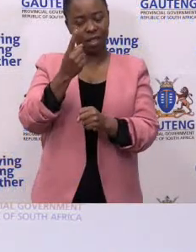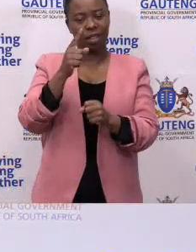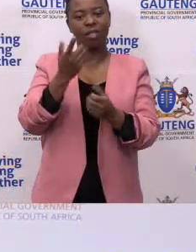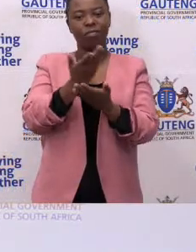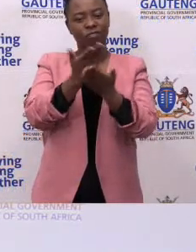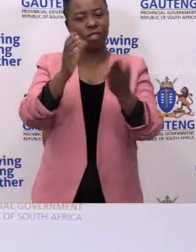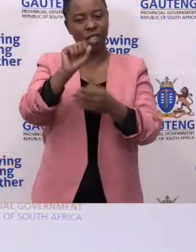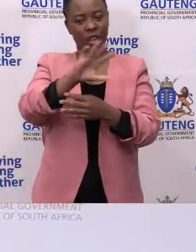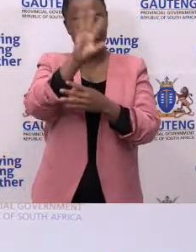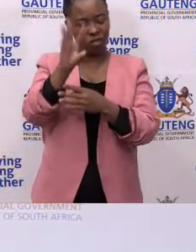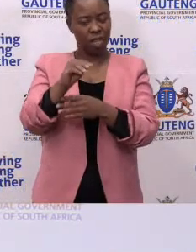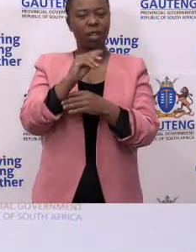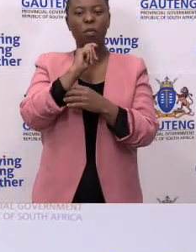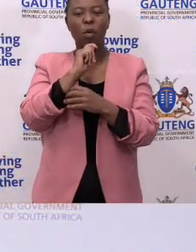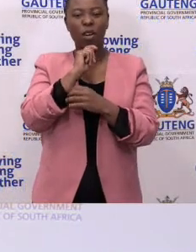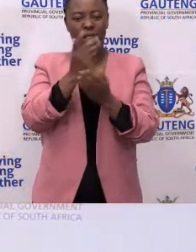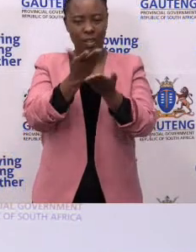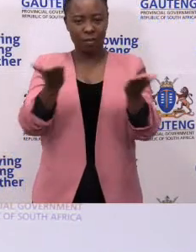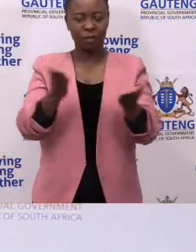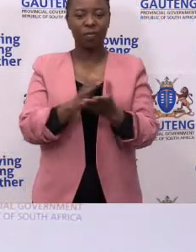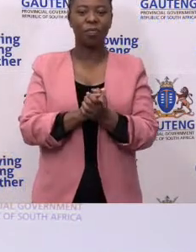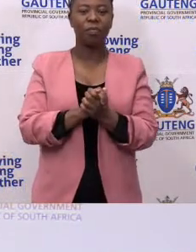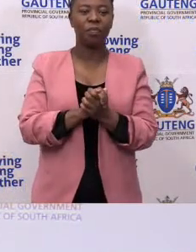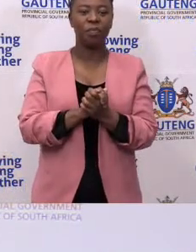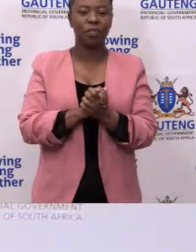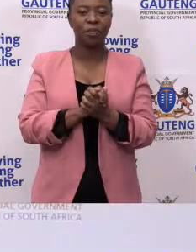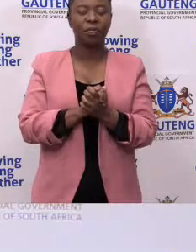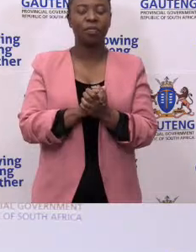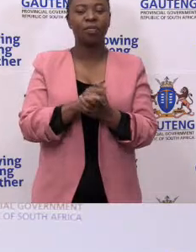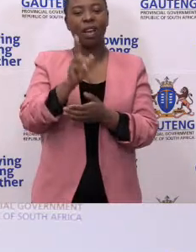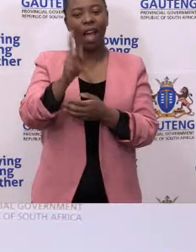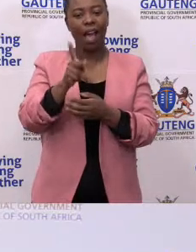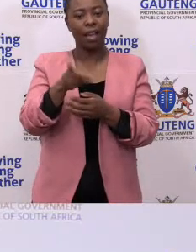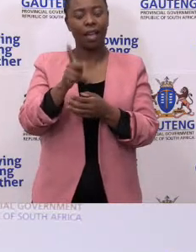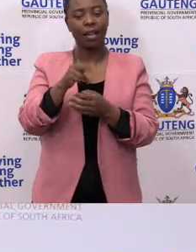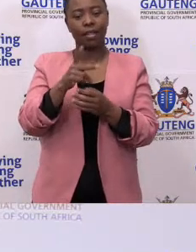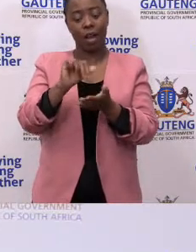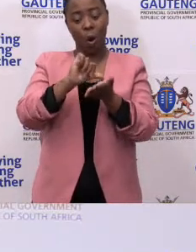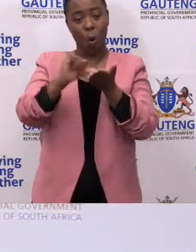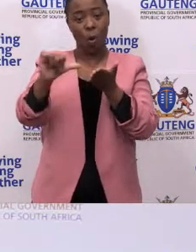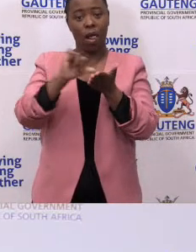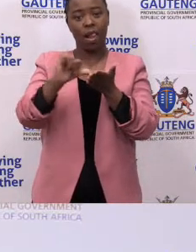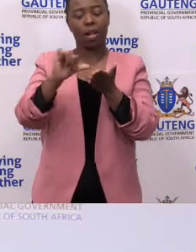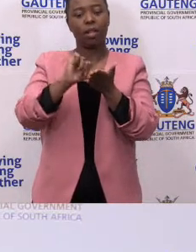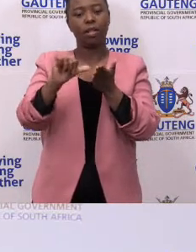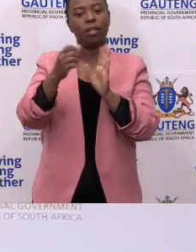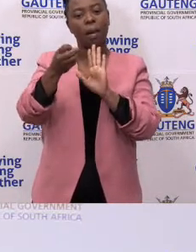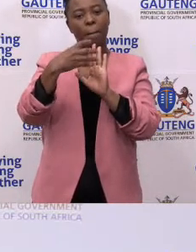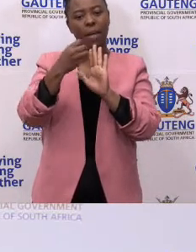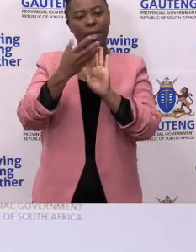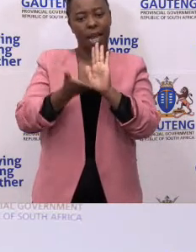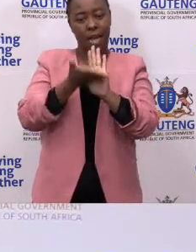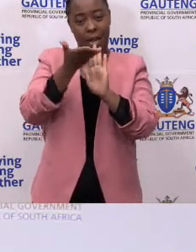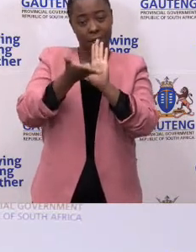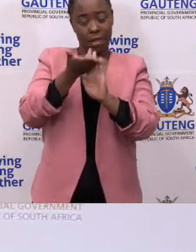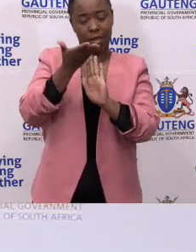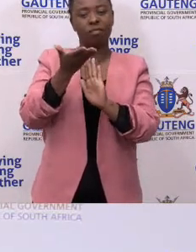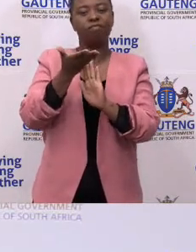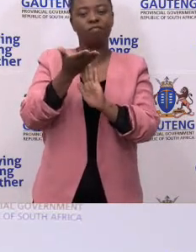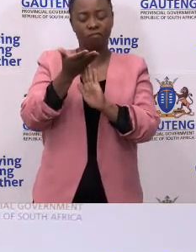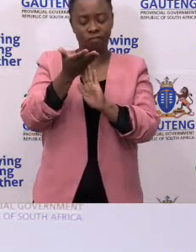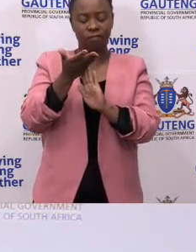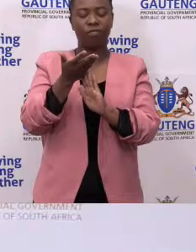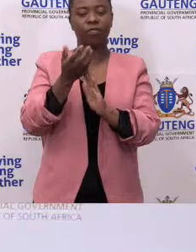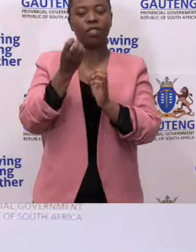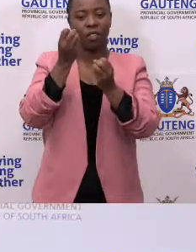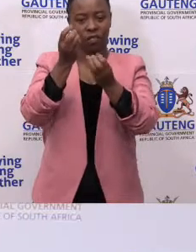Africans, and also further welcome you to our weekly media update, which we have been having for